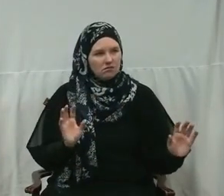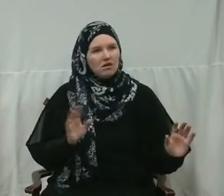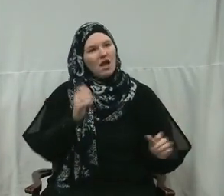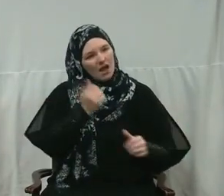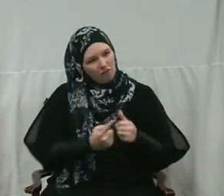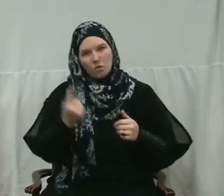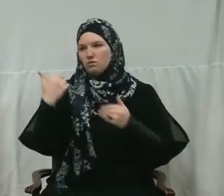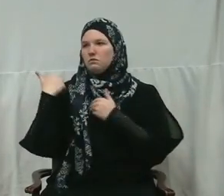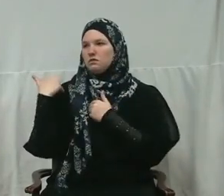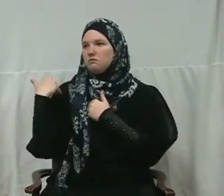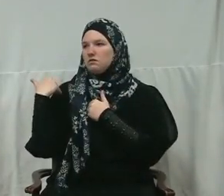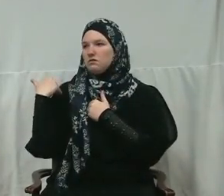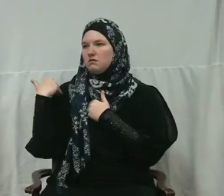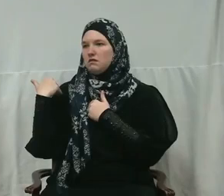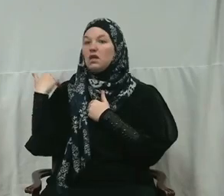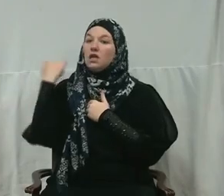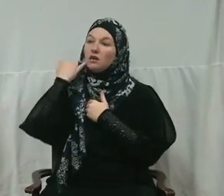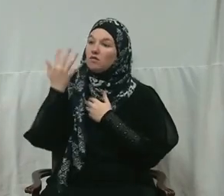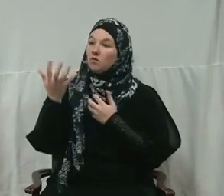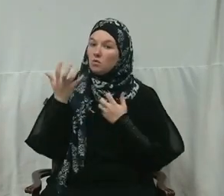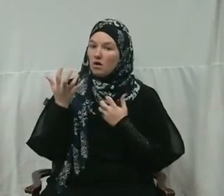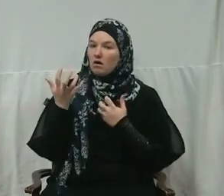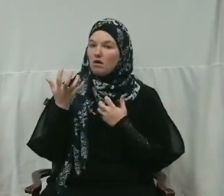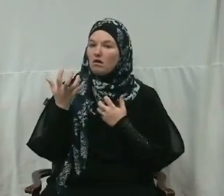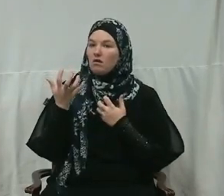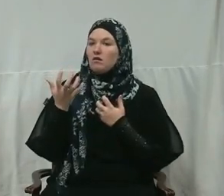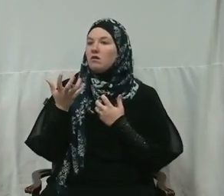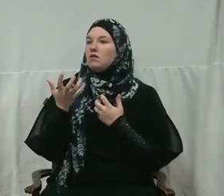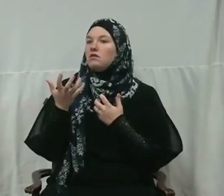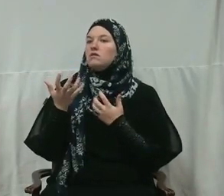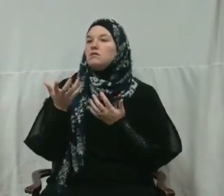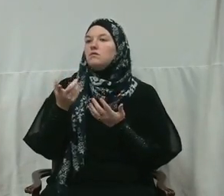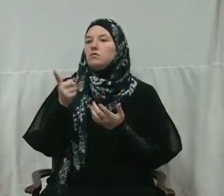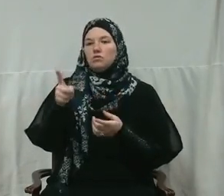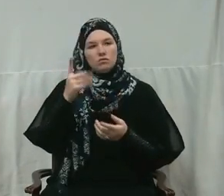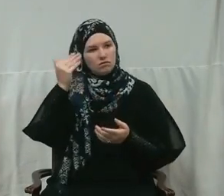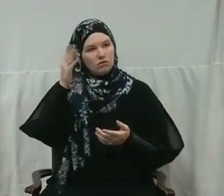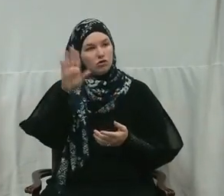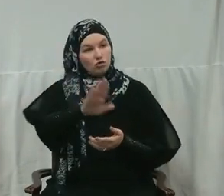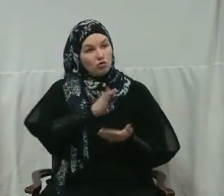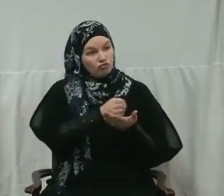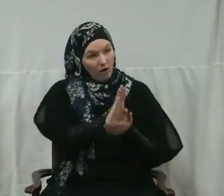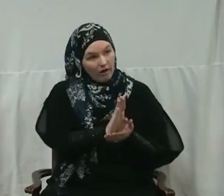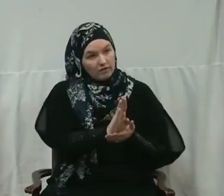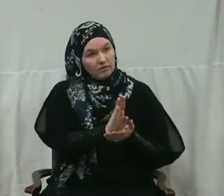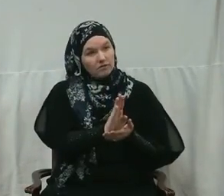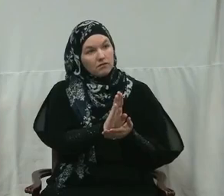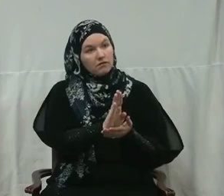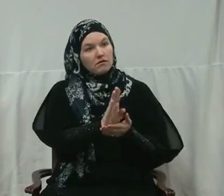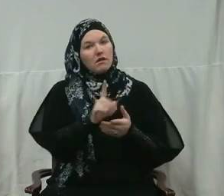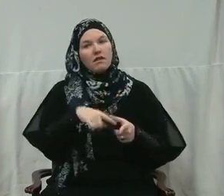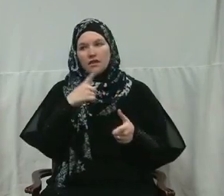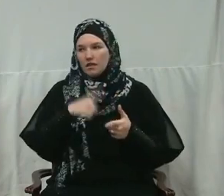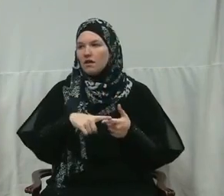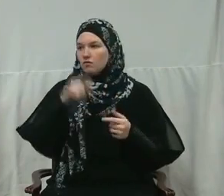duty. And if you want to deny them, if you want to deny those rights as yours, then at least